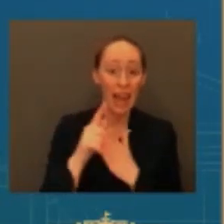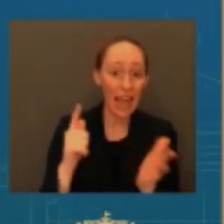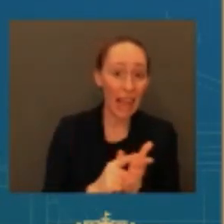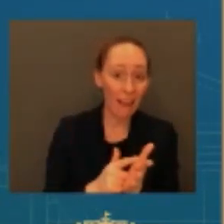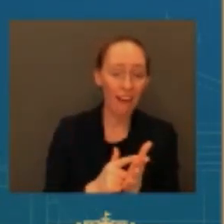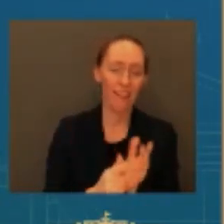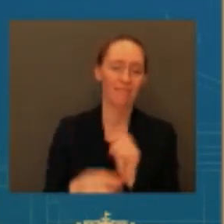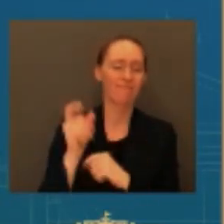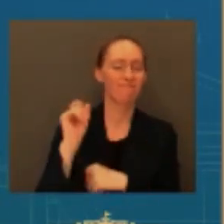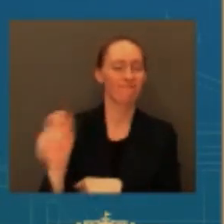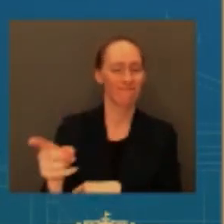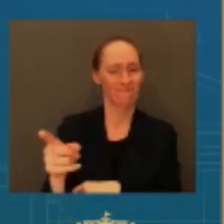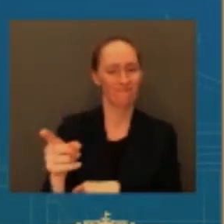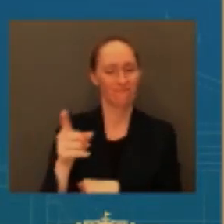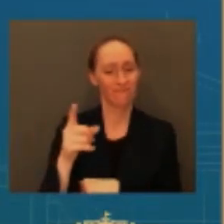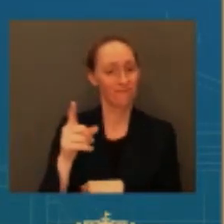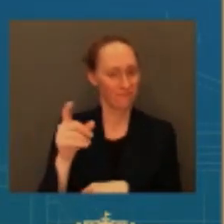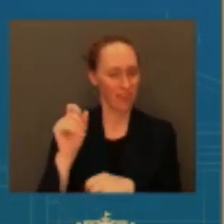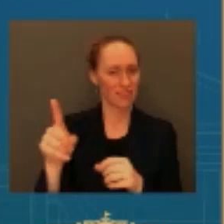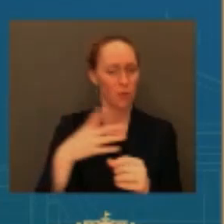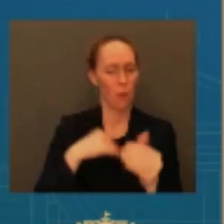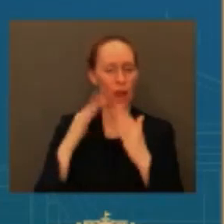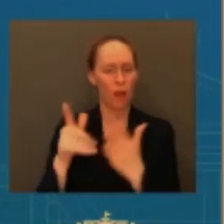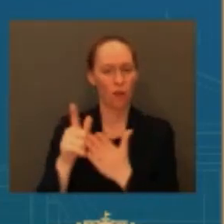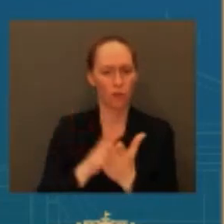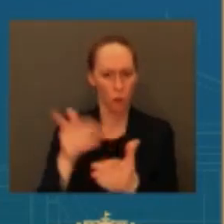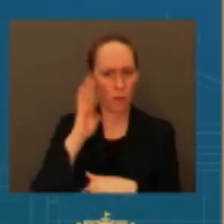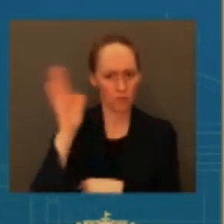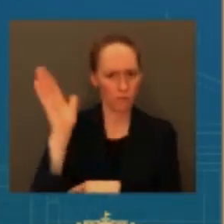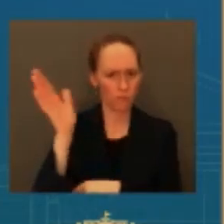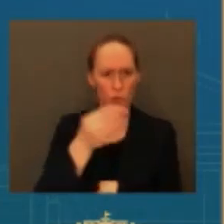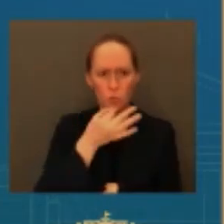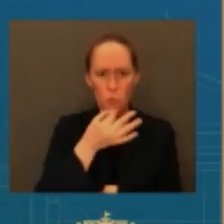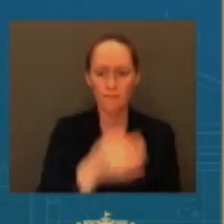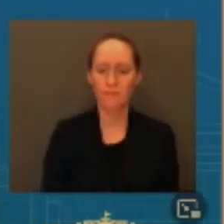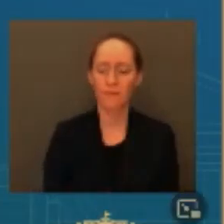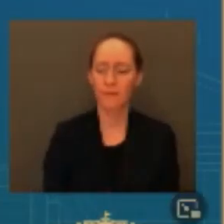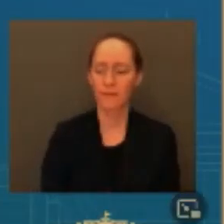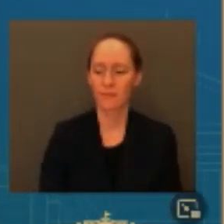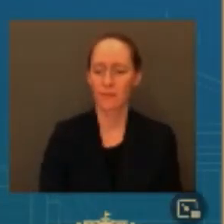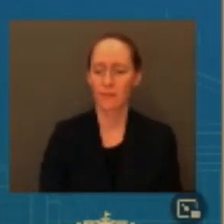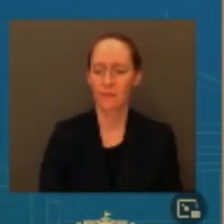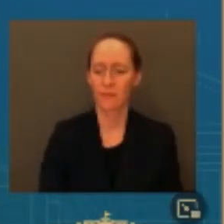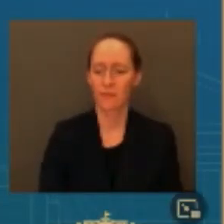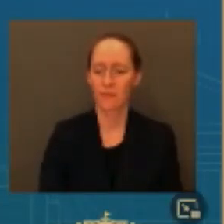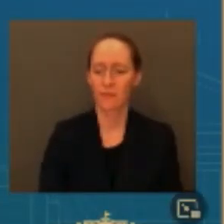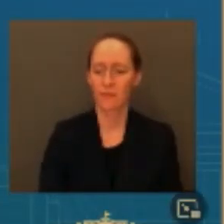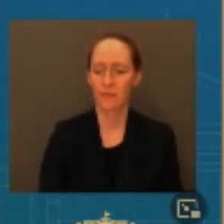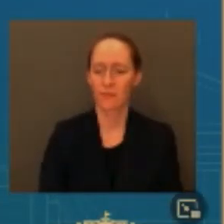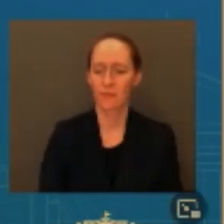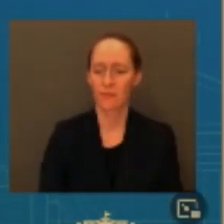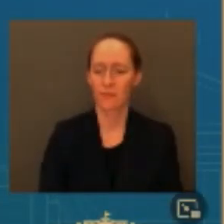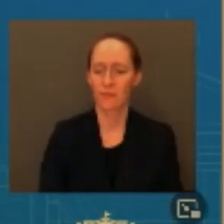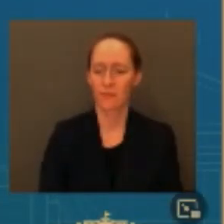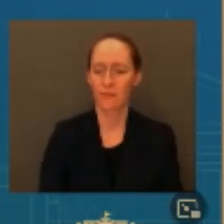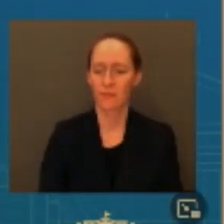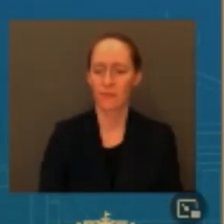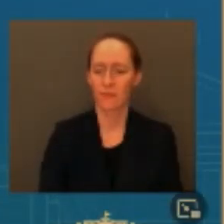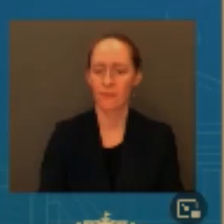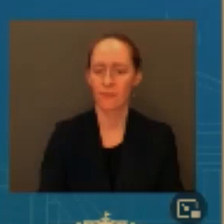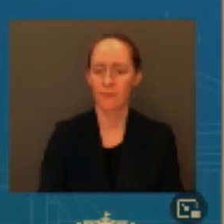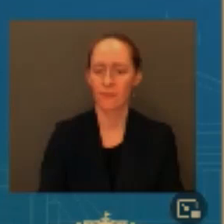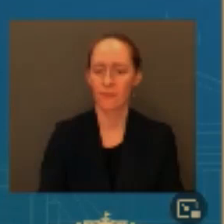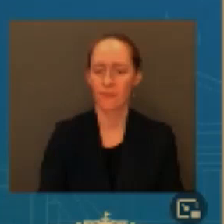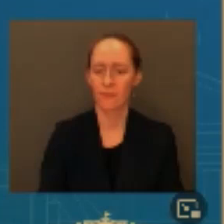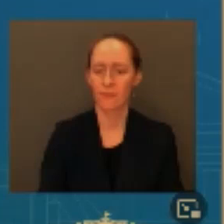you in just you know, less than an hour or so. But I try to ask one more time because you have been the one messaging that he takes this. So this was rang